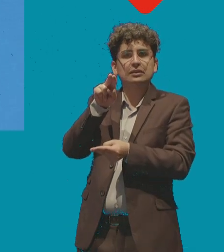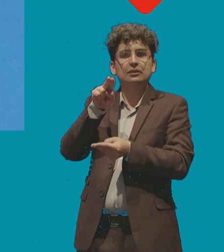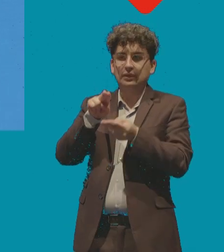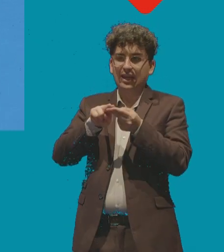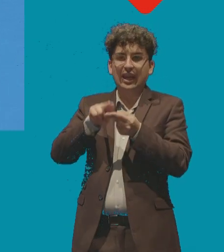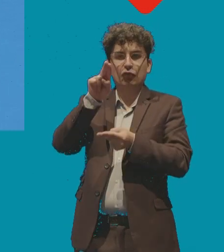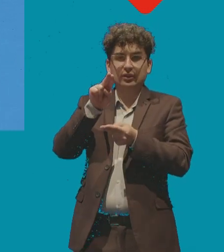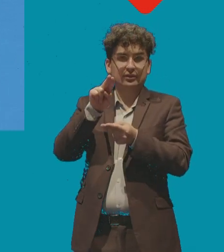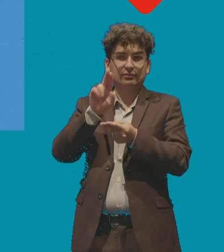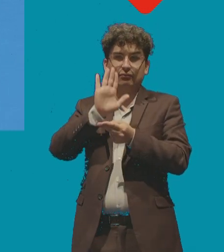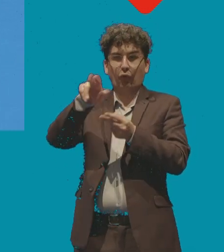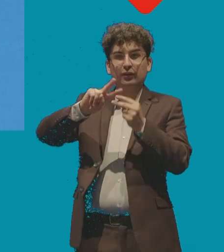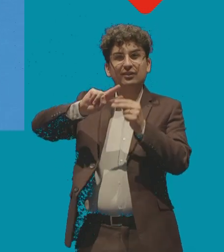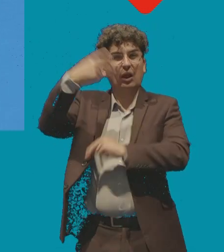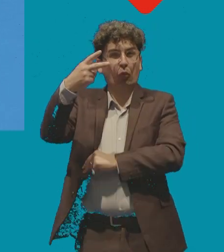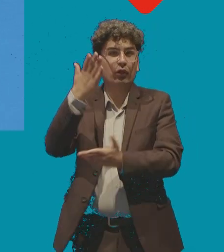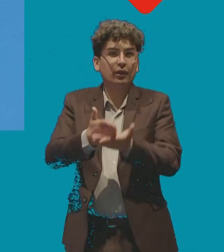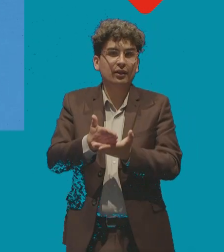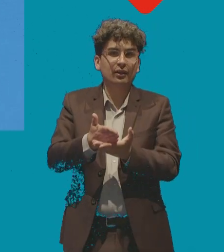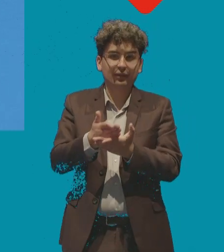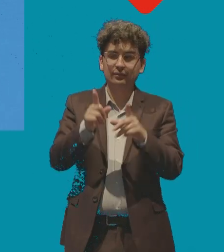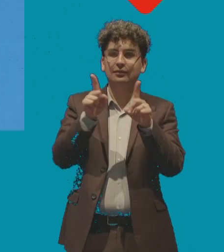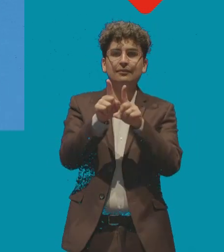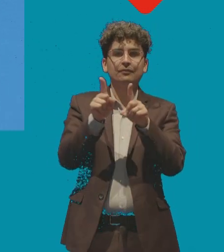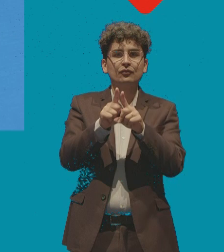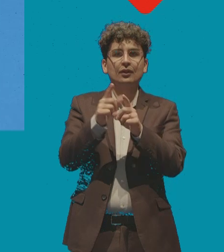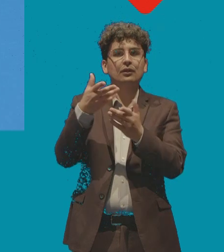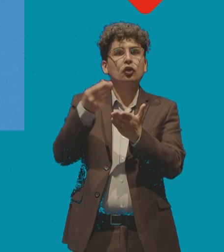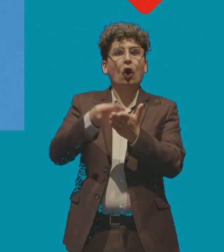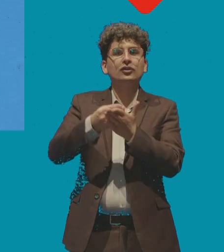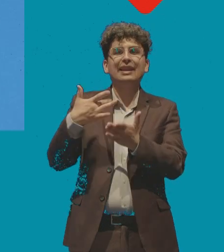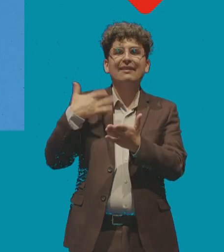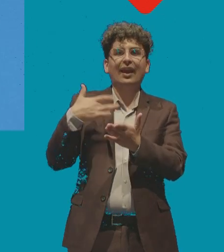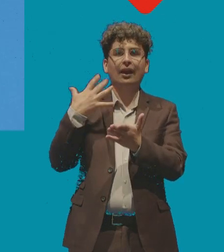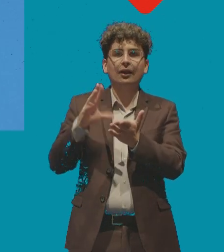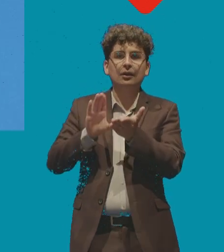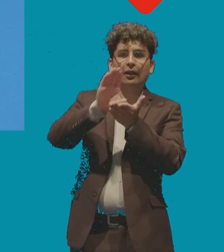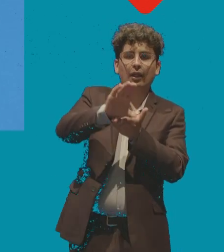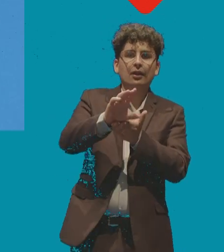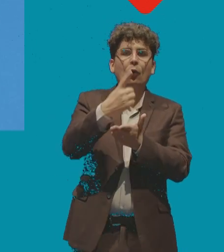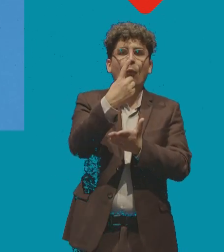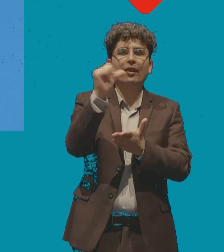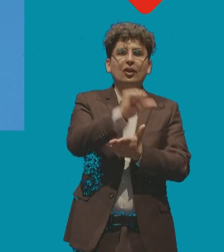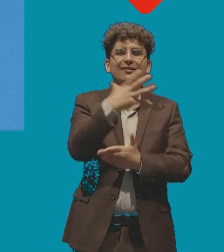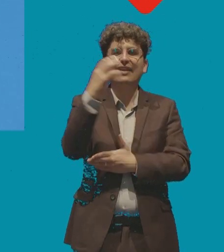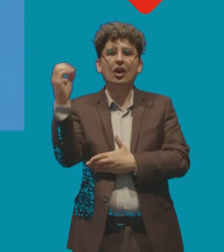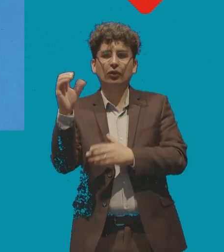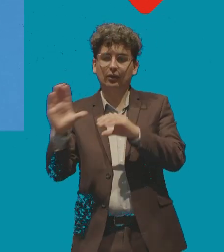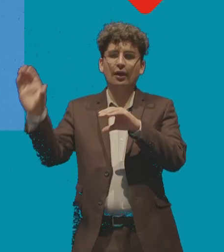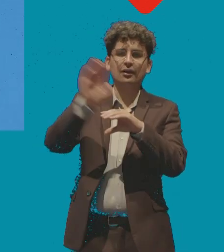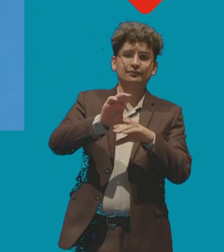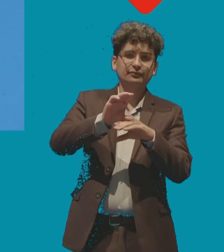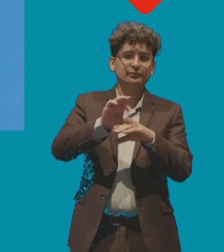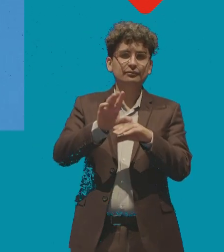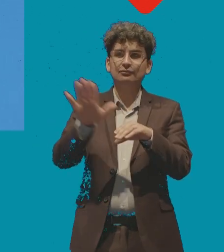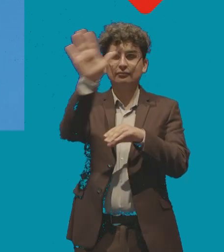increased, it was more than doubled. Plus, we secured a cost of living payment of £1,500. All 212